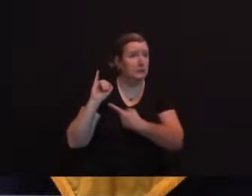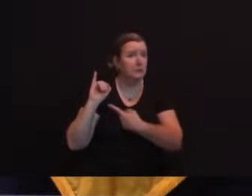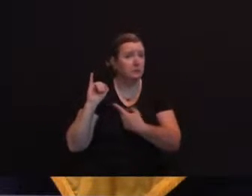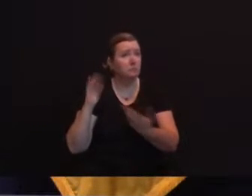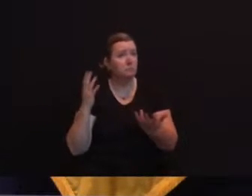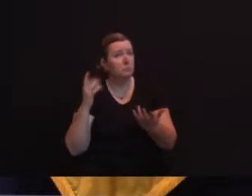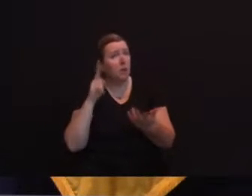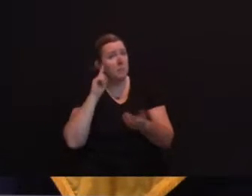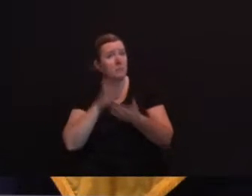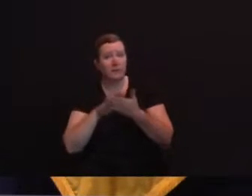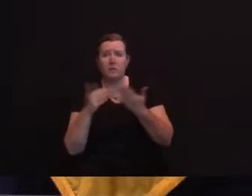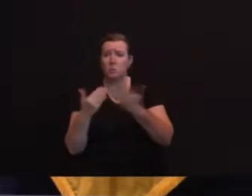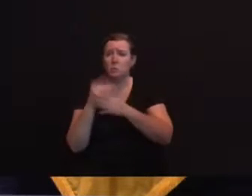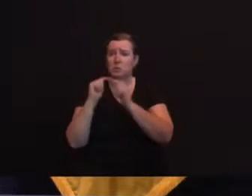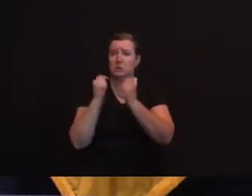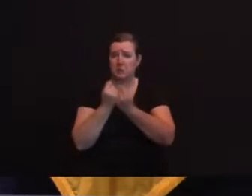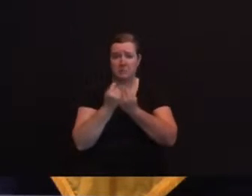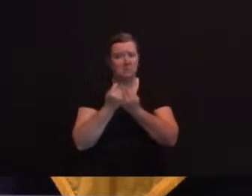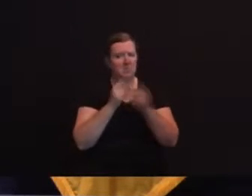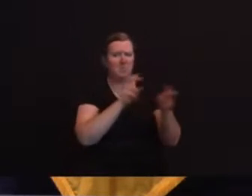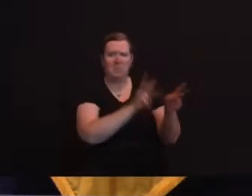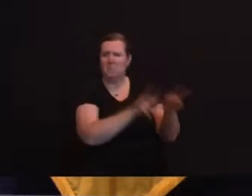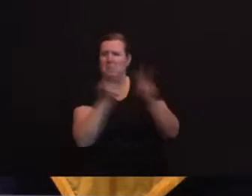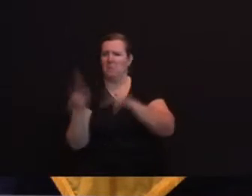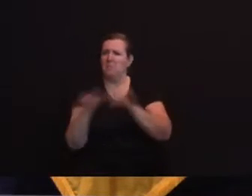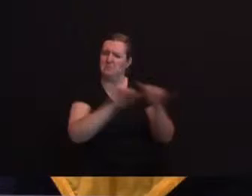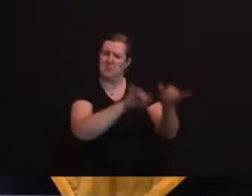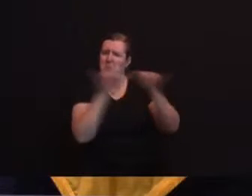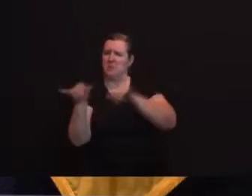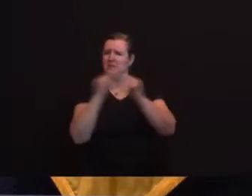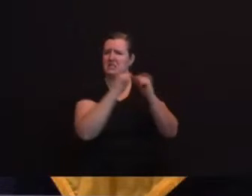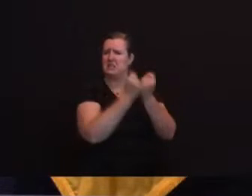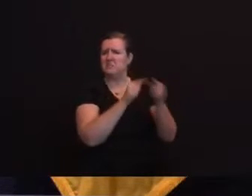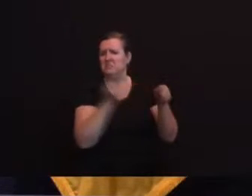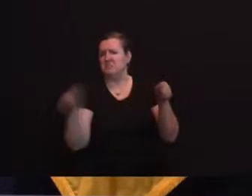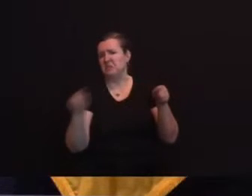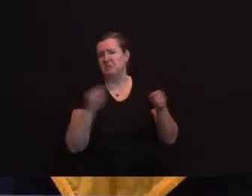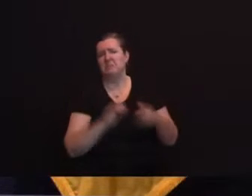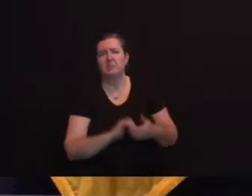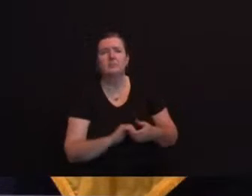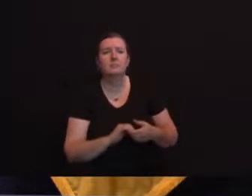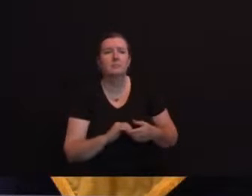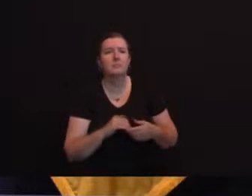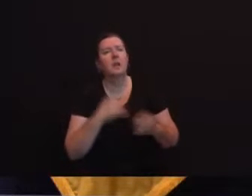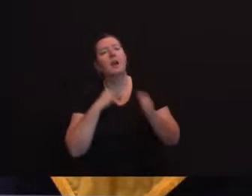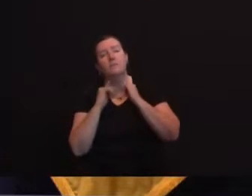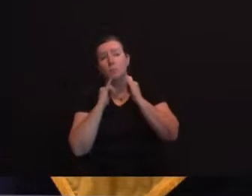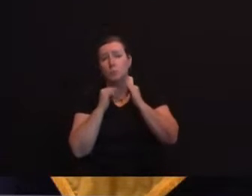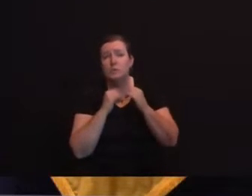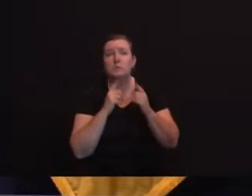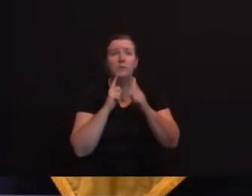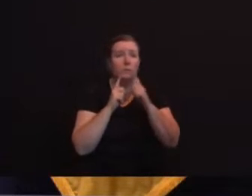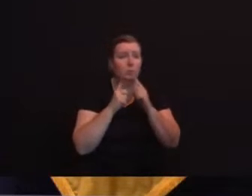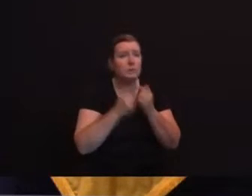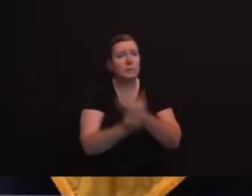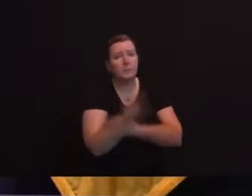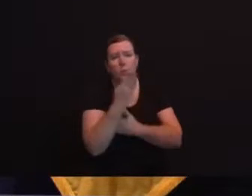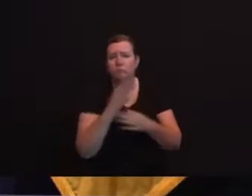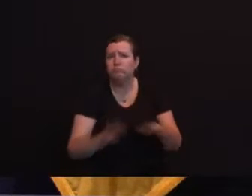I did get an interview this morning. It is essential that we get federal support, and that includes